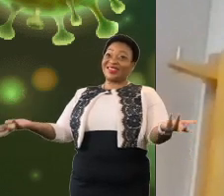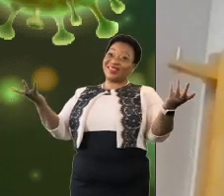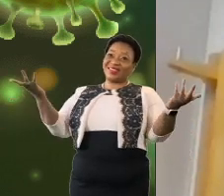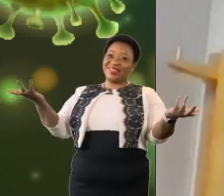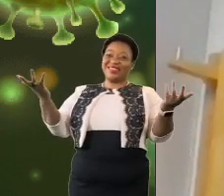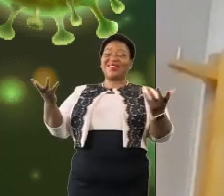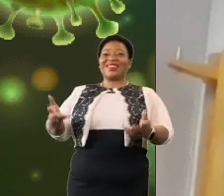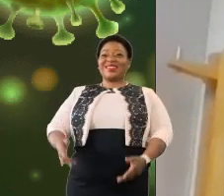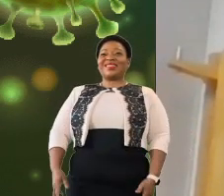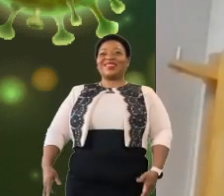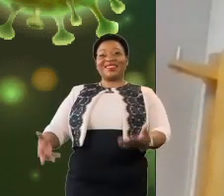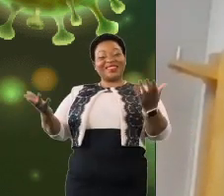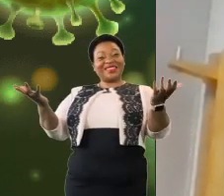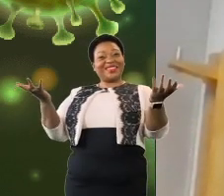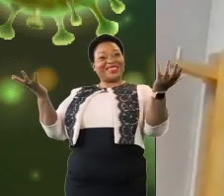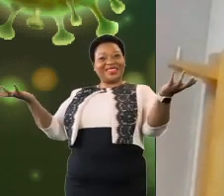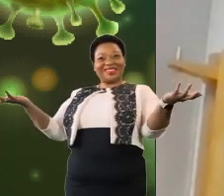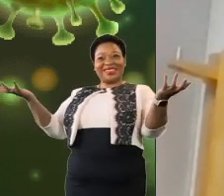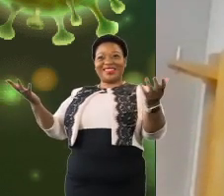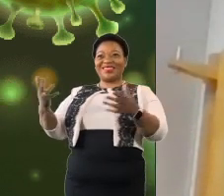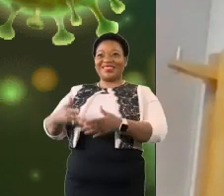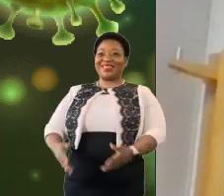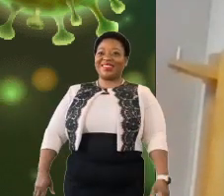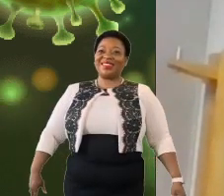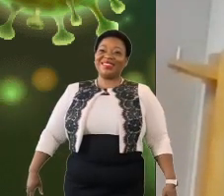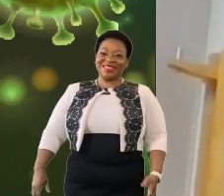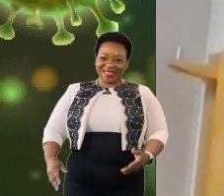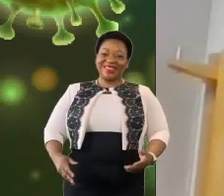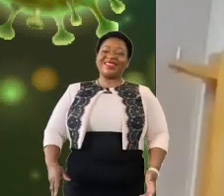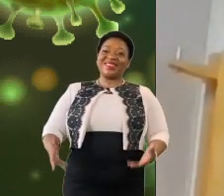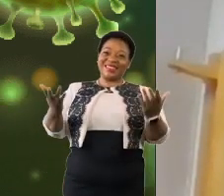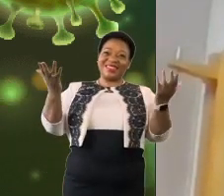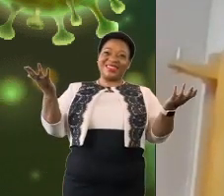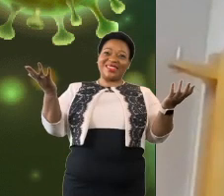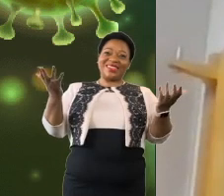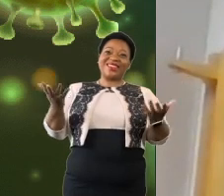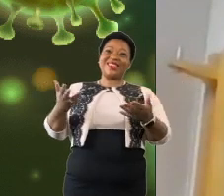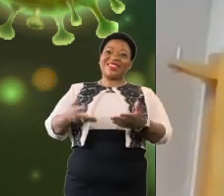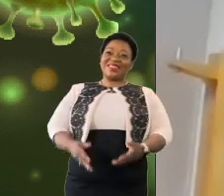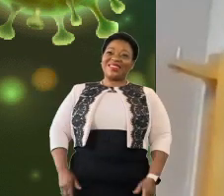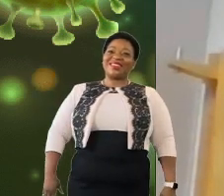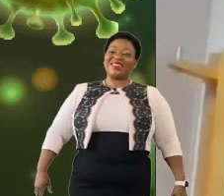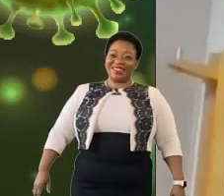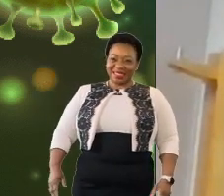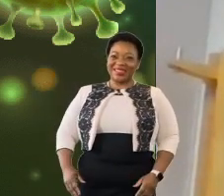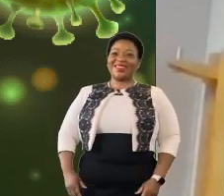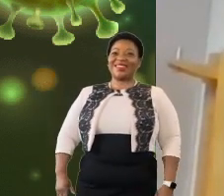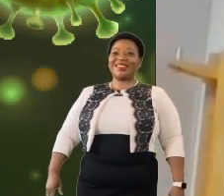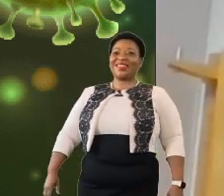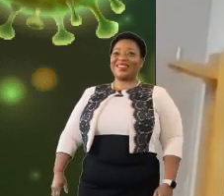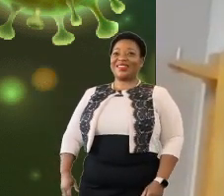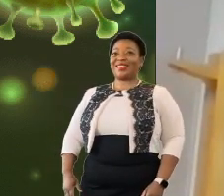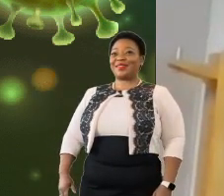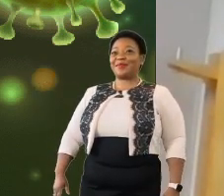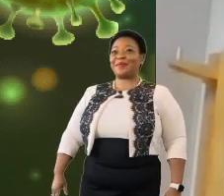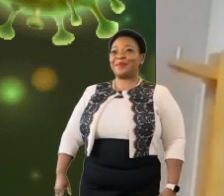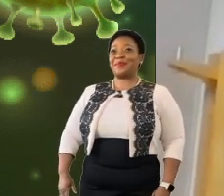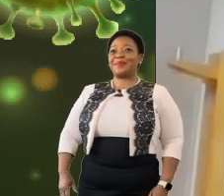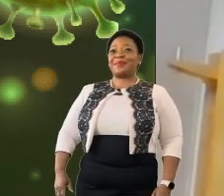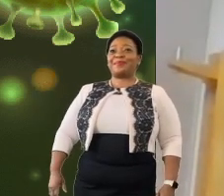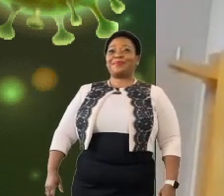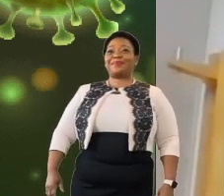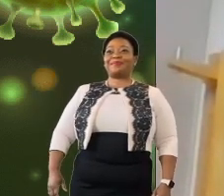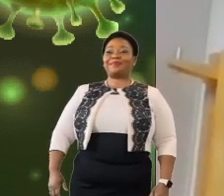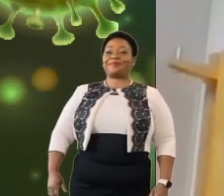as an example, the tool will actually help us to track the projects, to be able to